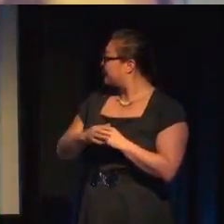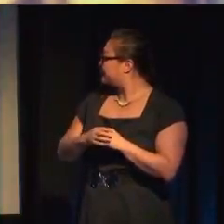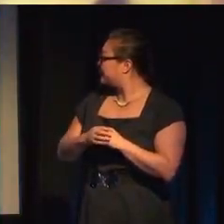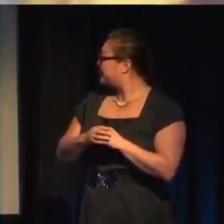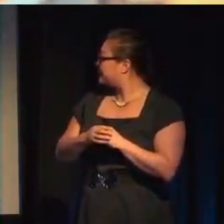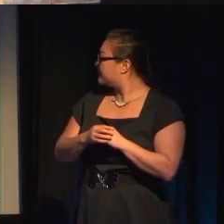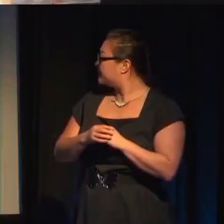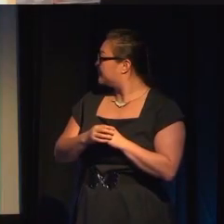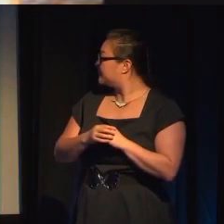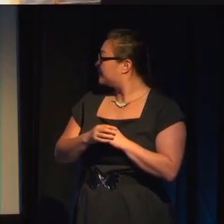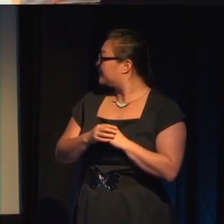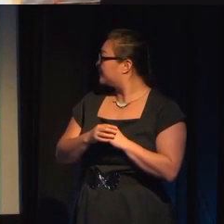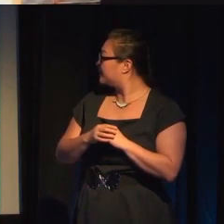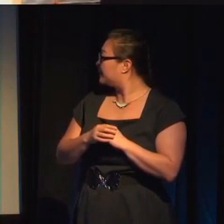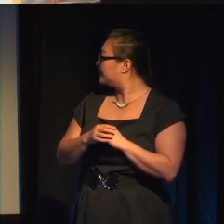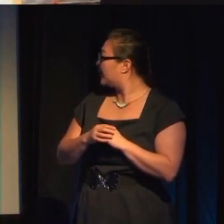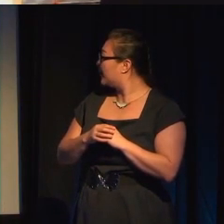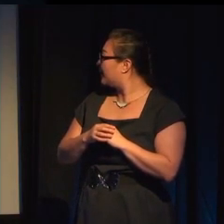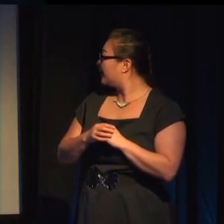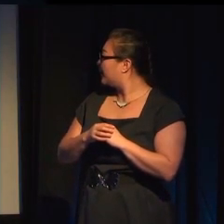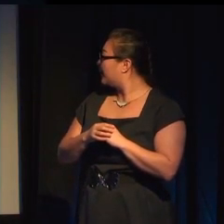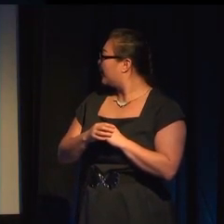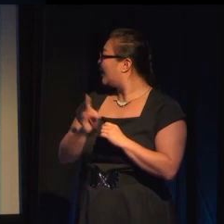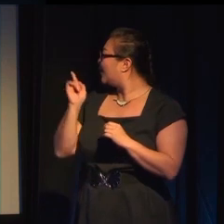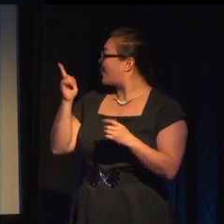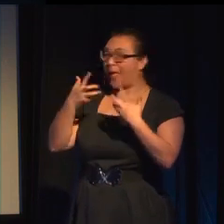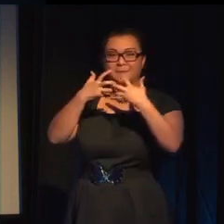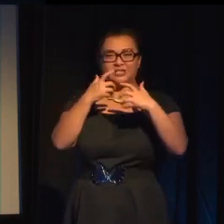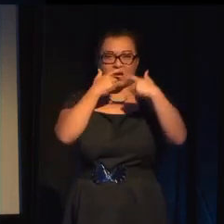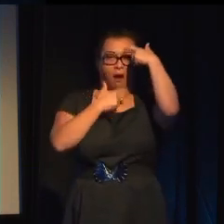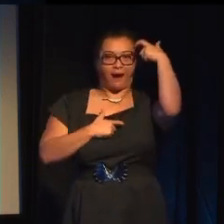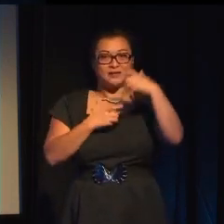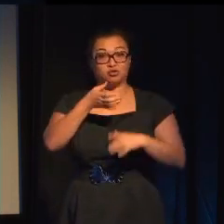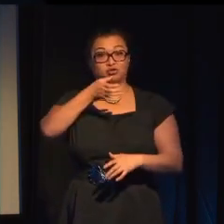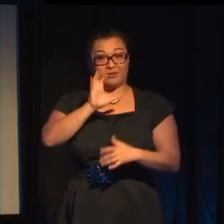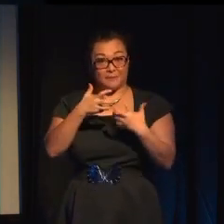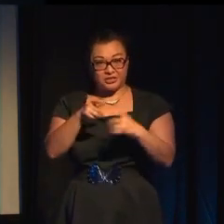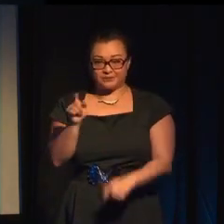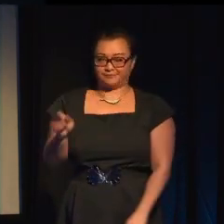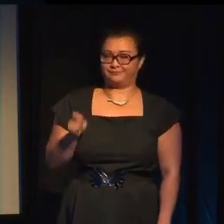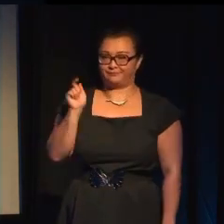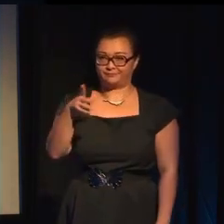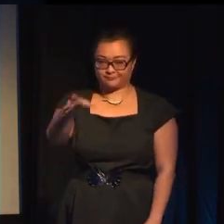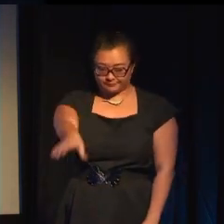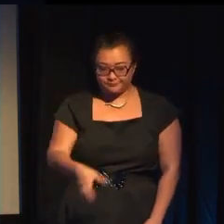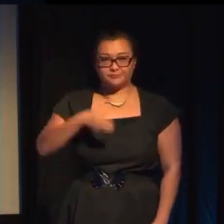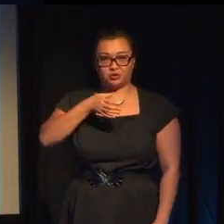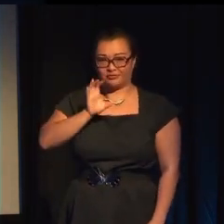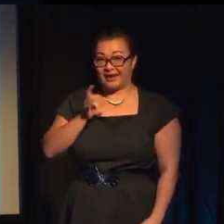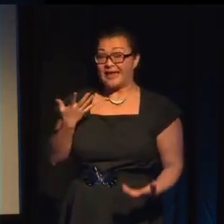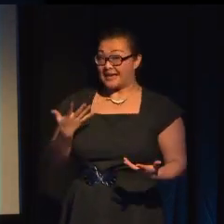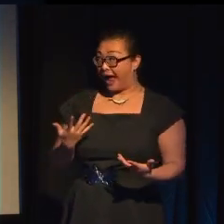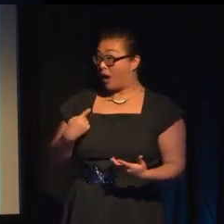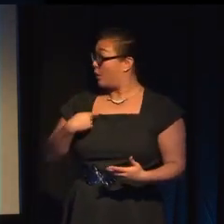is, and I've probably got a laser. Yeah, here we go. So here's a drinks machine, and this guy comes and he gets a drink. You can now go into your